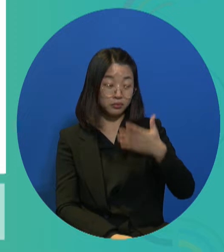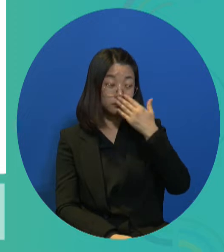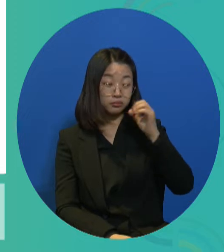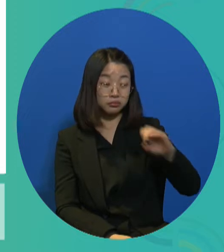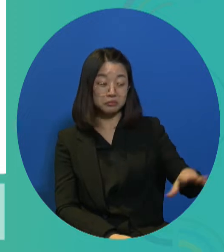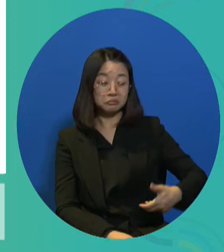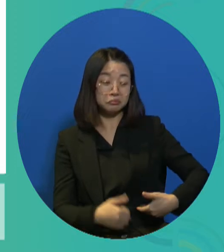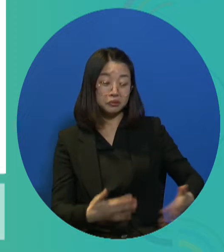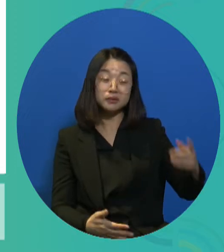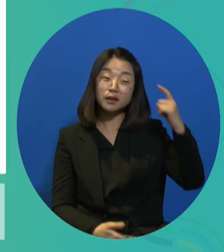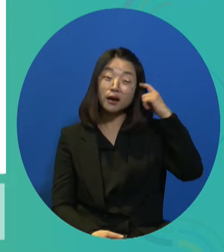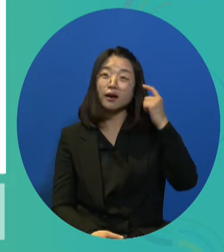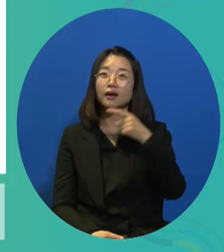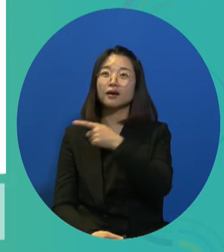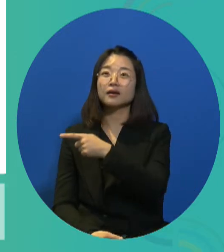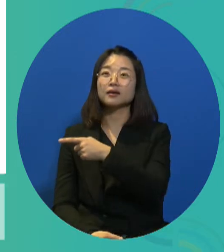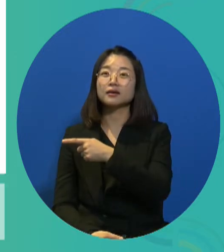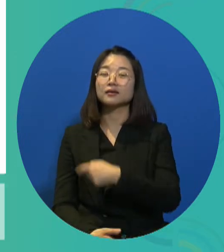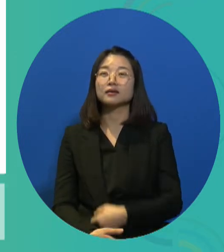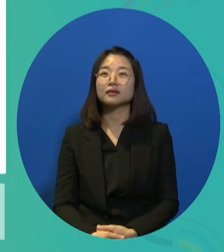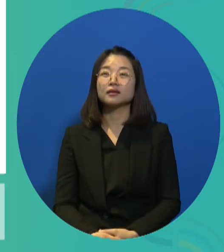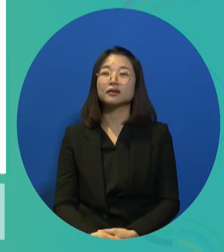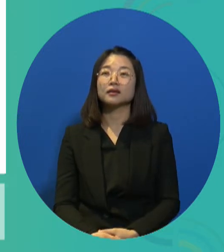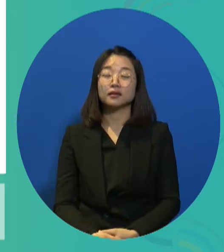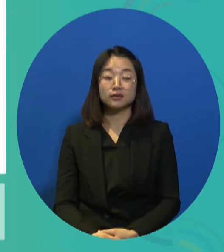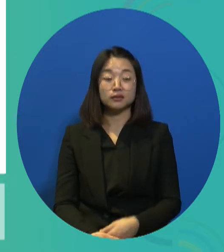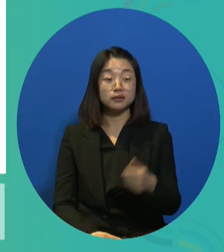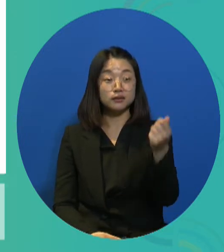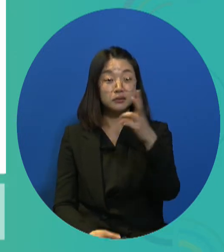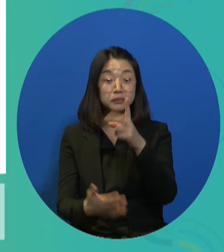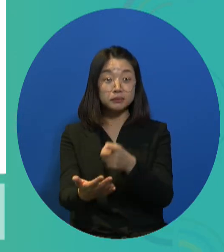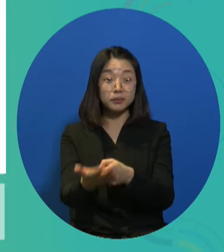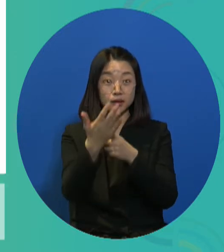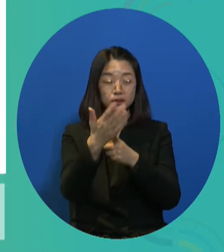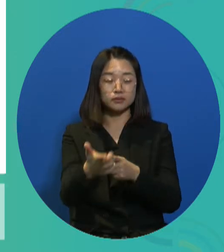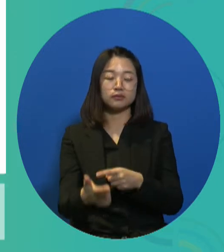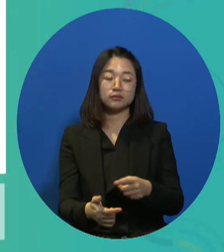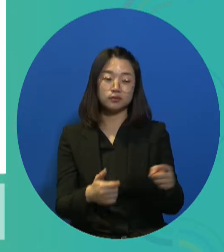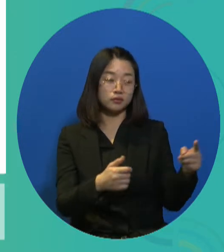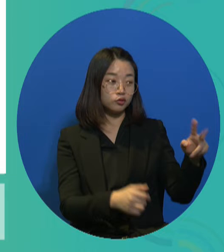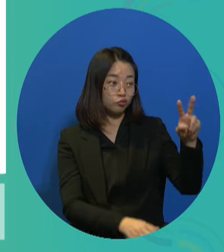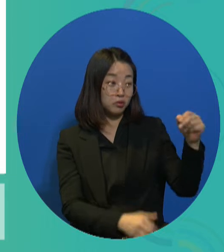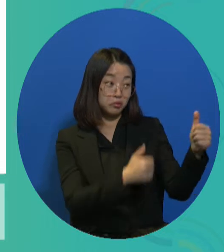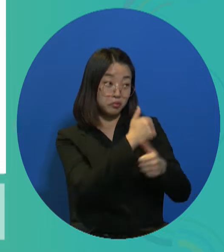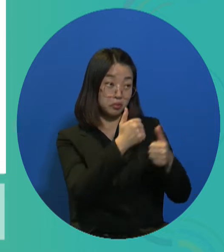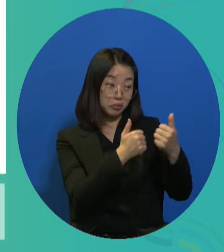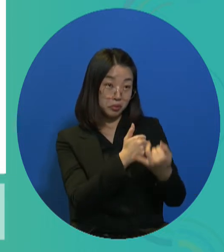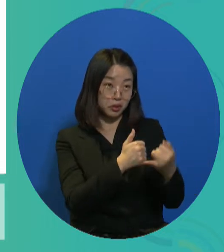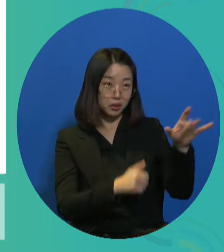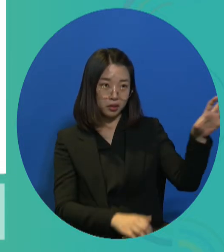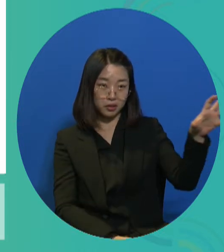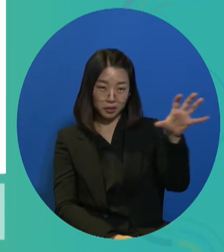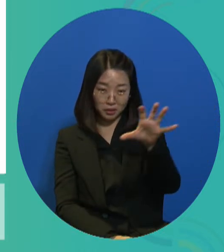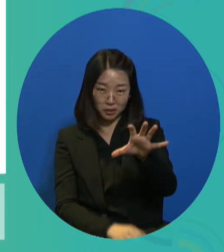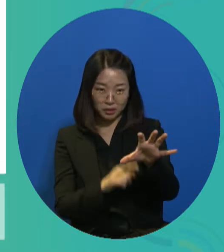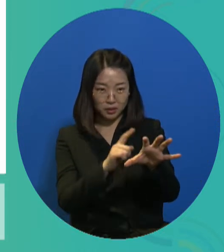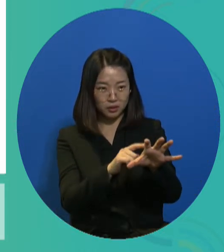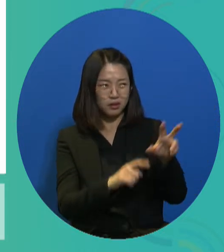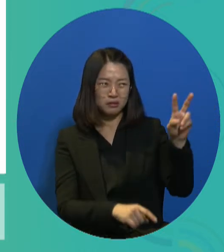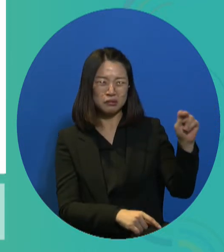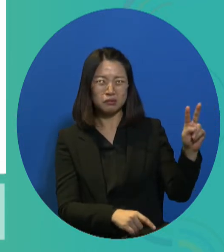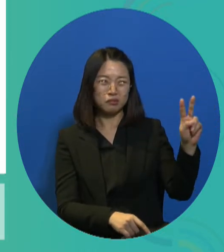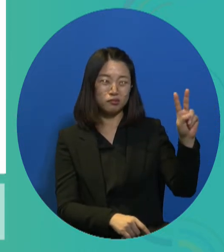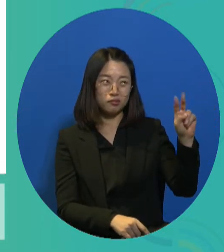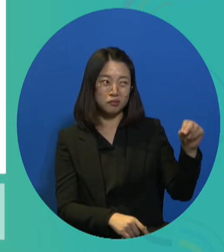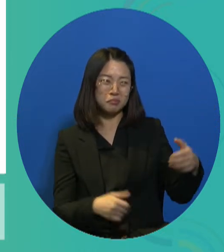media to discredit individual members of the committee, which the committee was quite shocked by. It was quite difficult